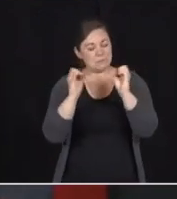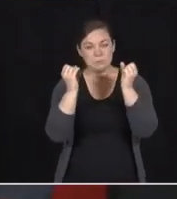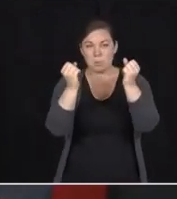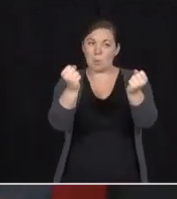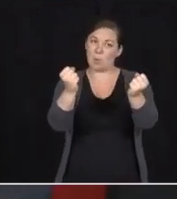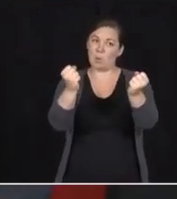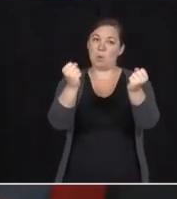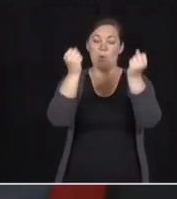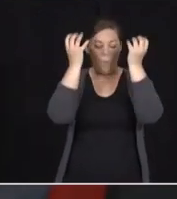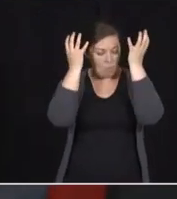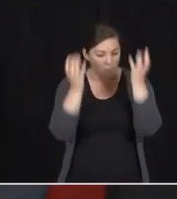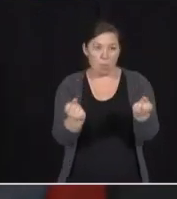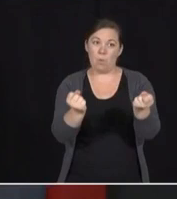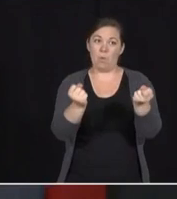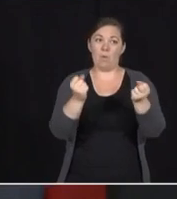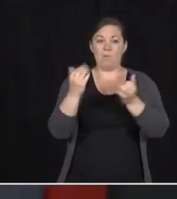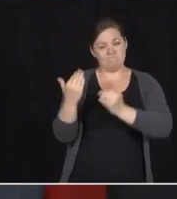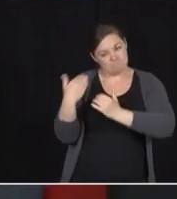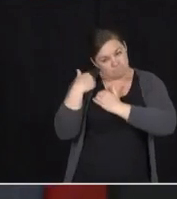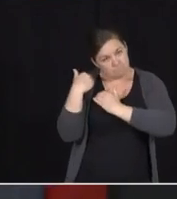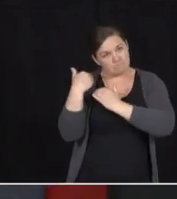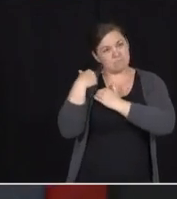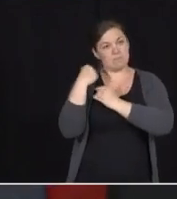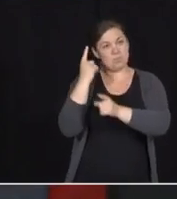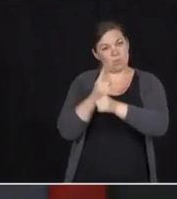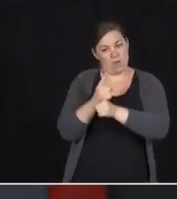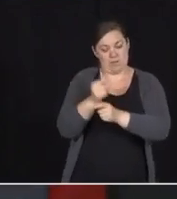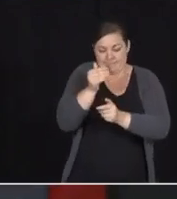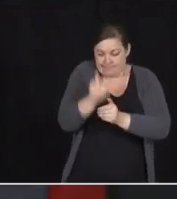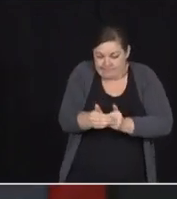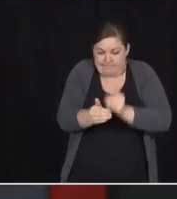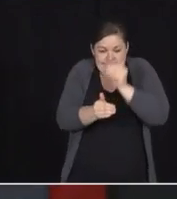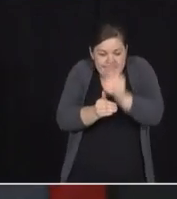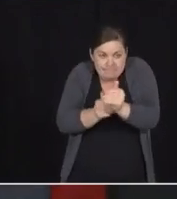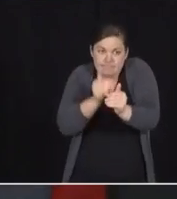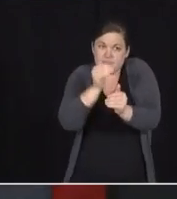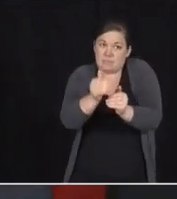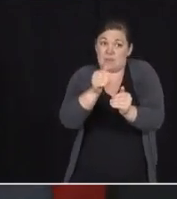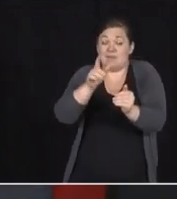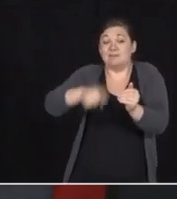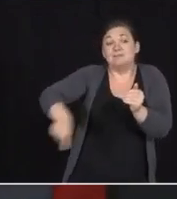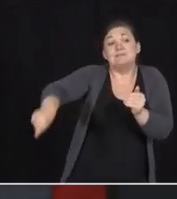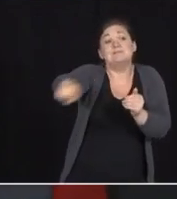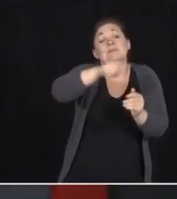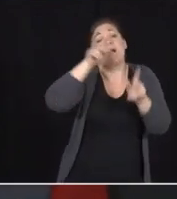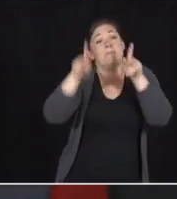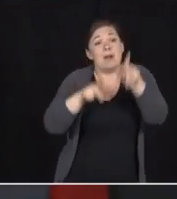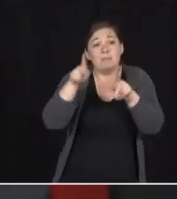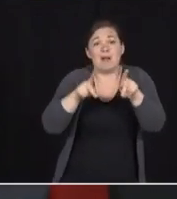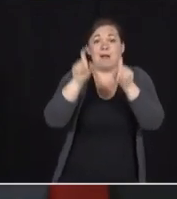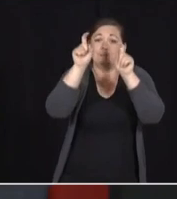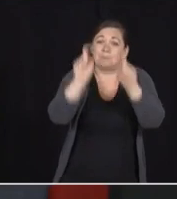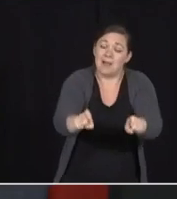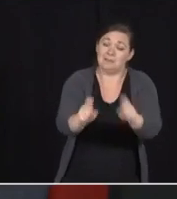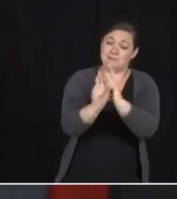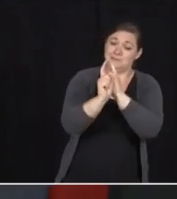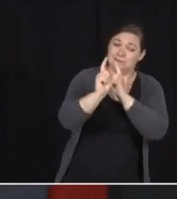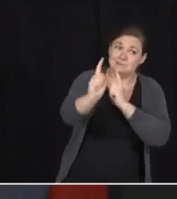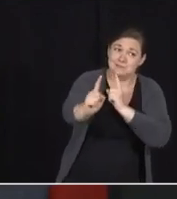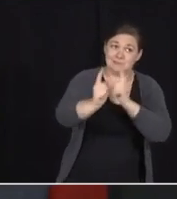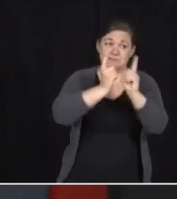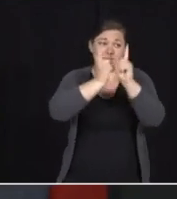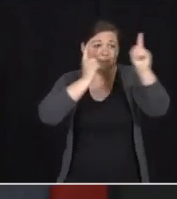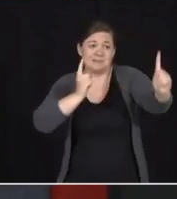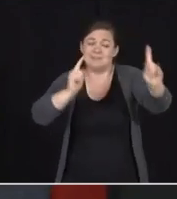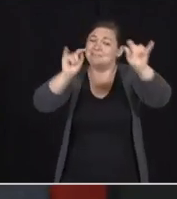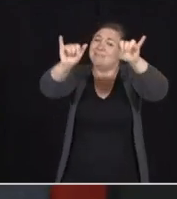this responsibly. People have to make sure they continue that physical distancing. That is still vitally important